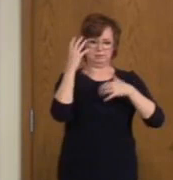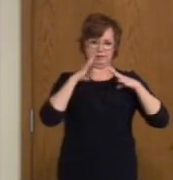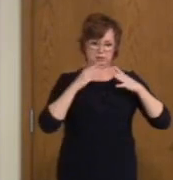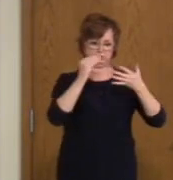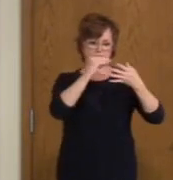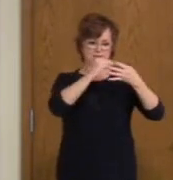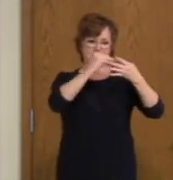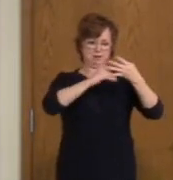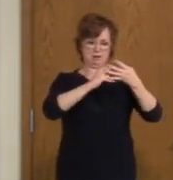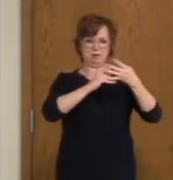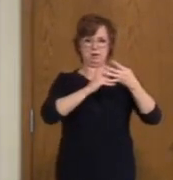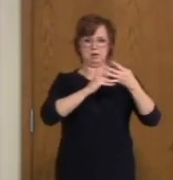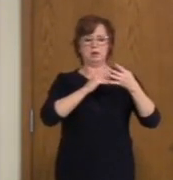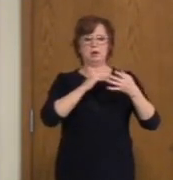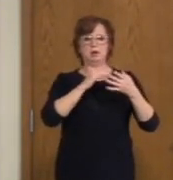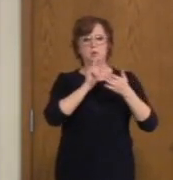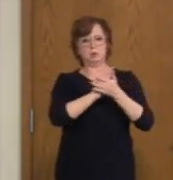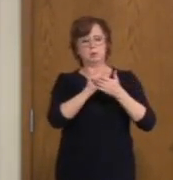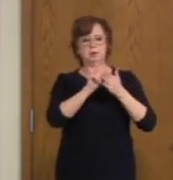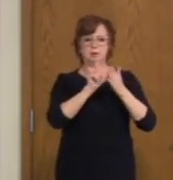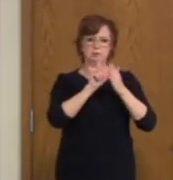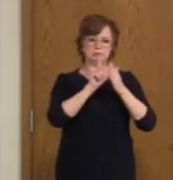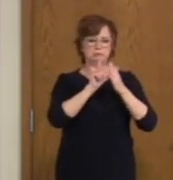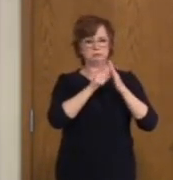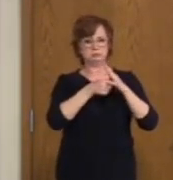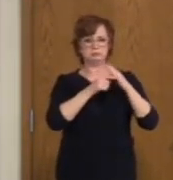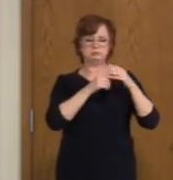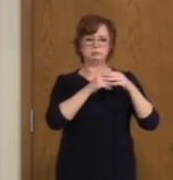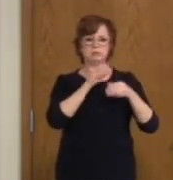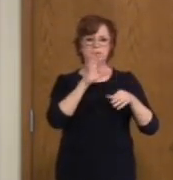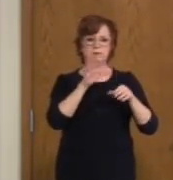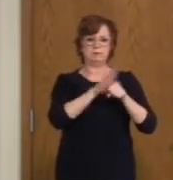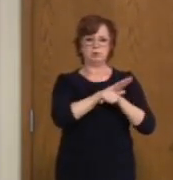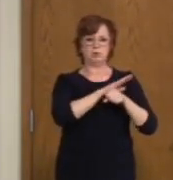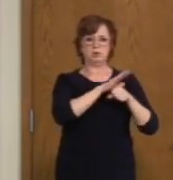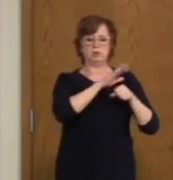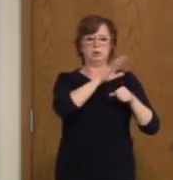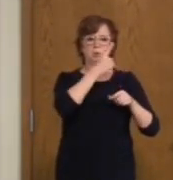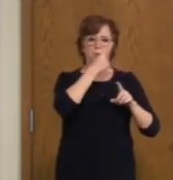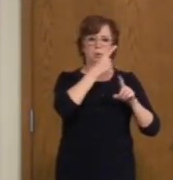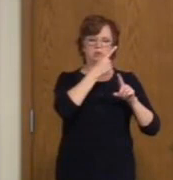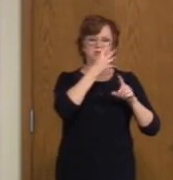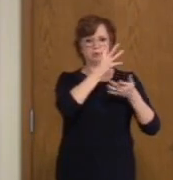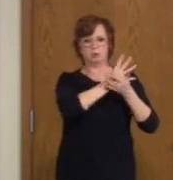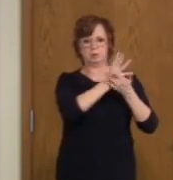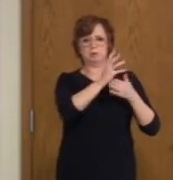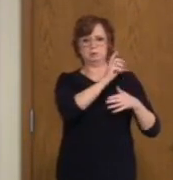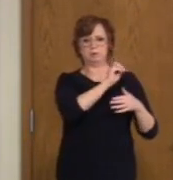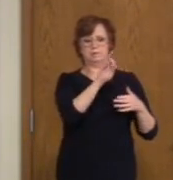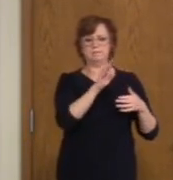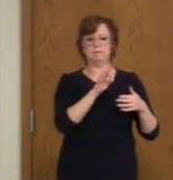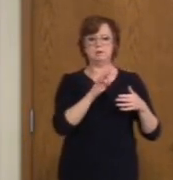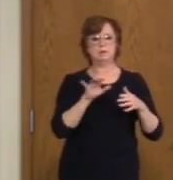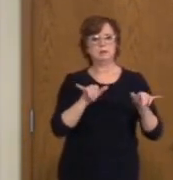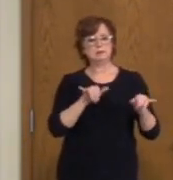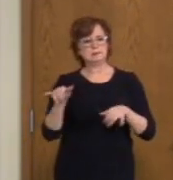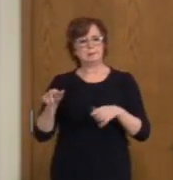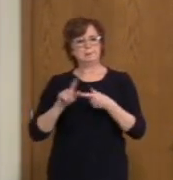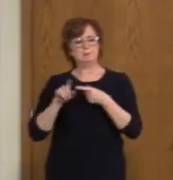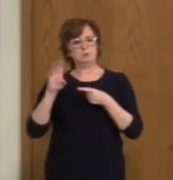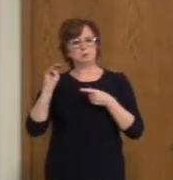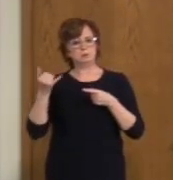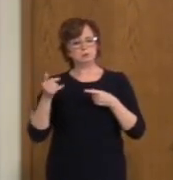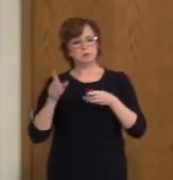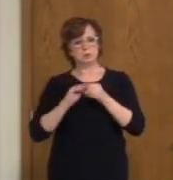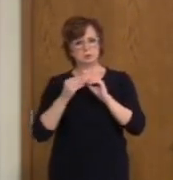some measures that are being put into place. In saying that, the numbers in Moose Jaw are being watched very,